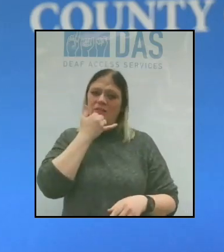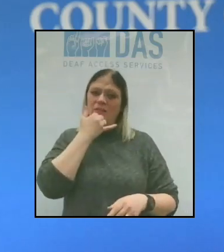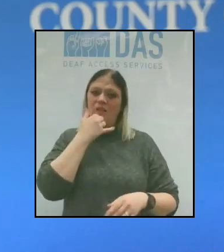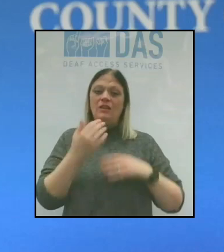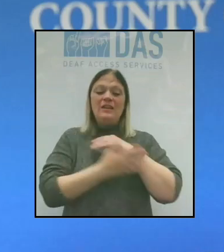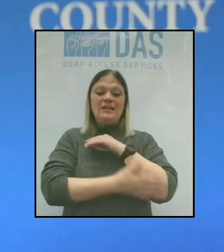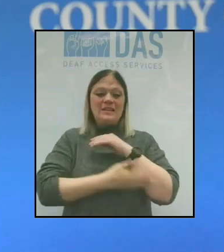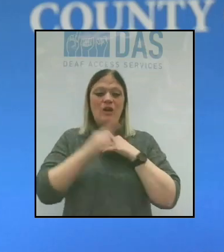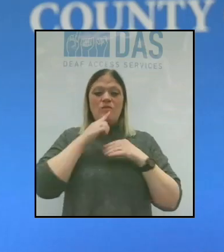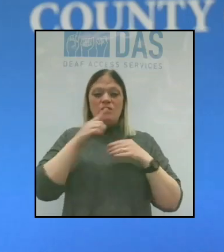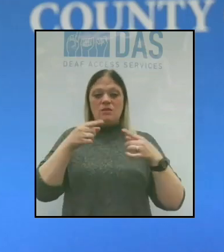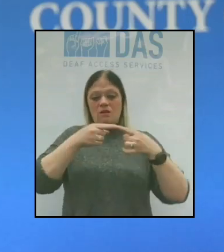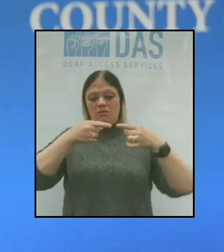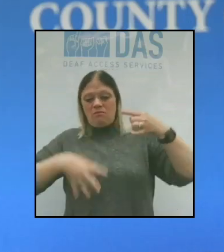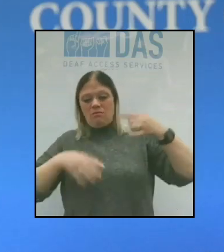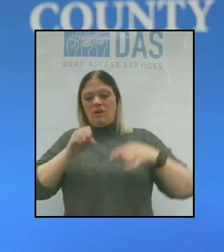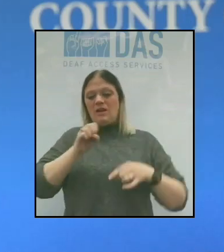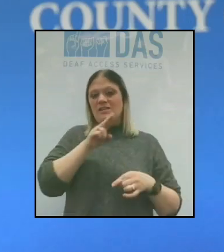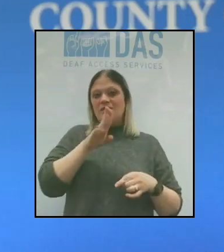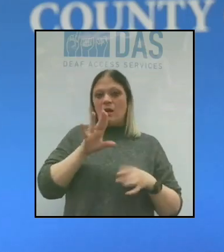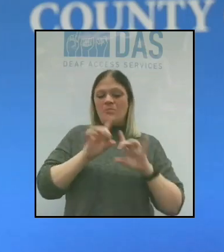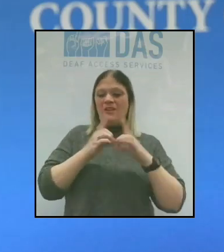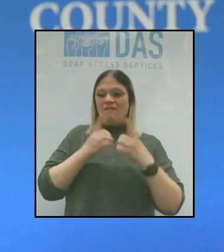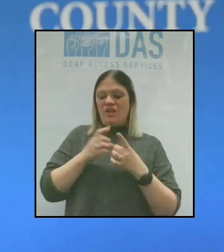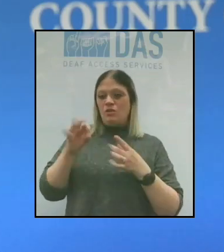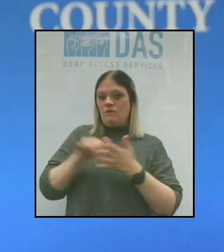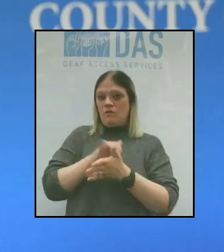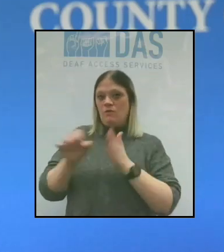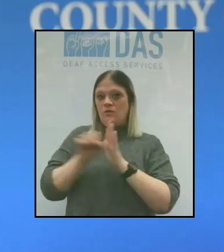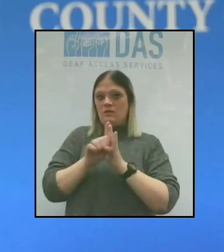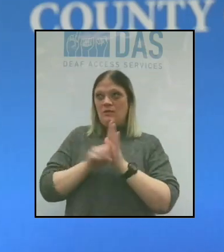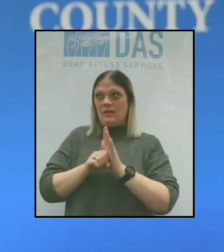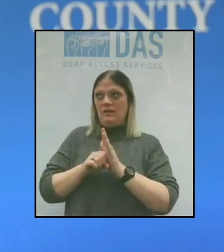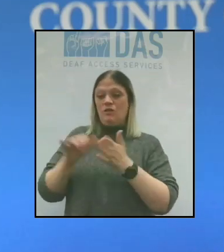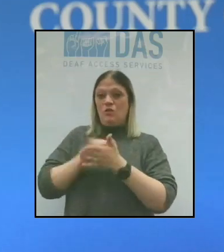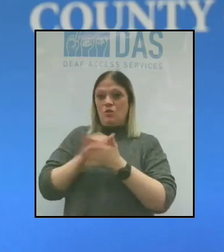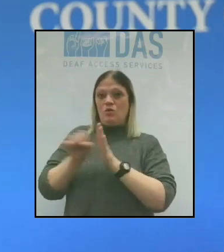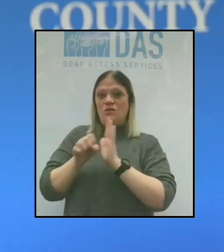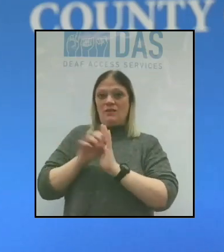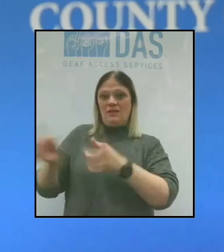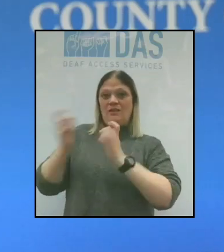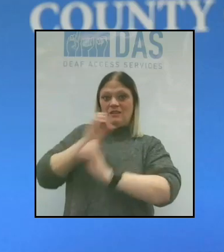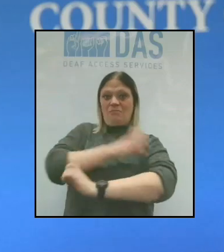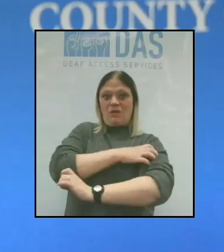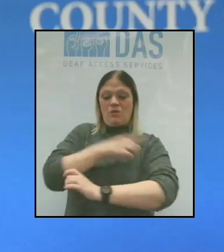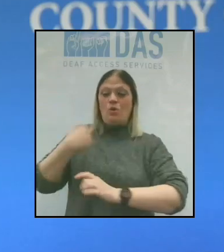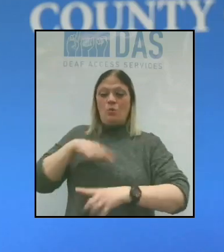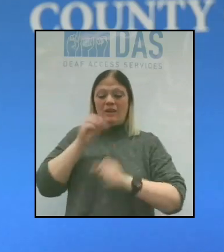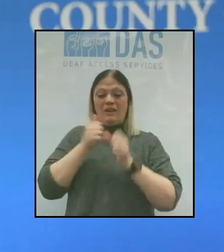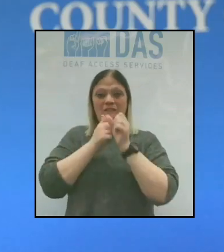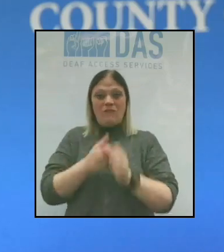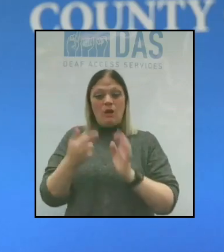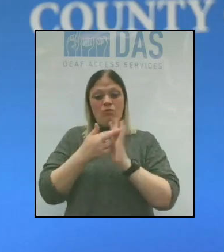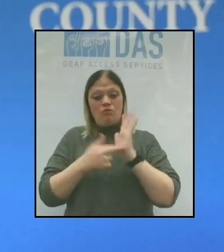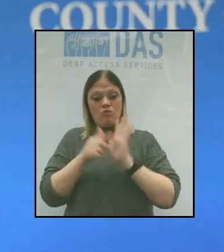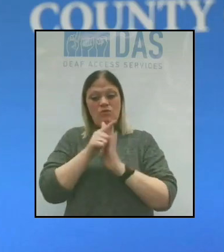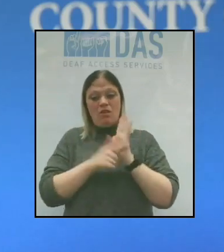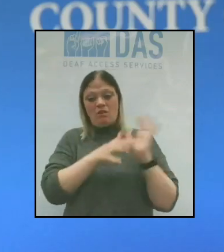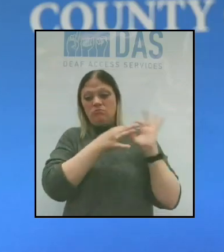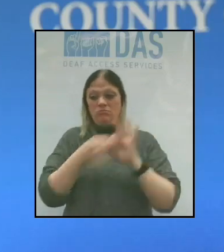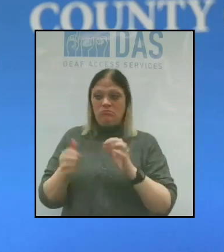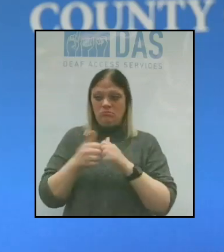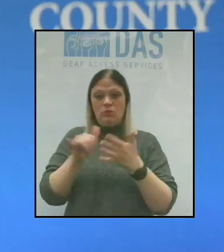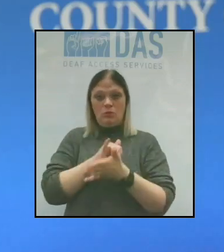are subdivisions of New York State. Our powers are granted by New York State. We also can follow the rules and laws associated with New York